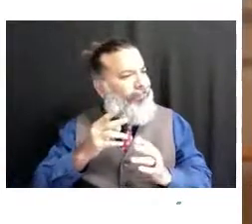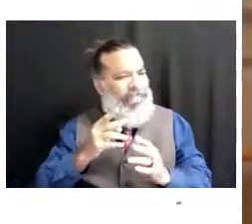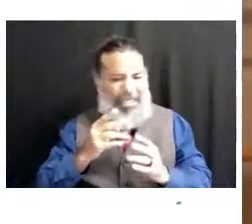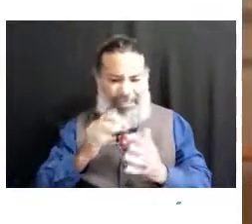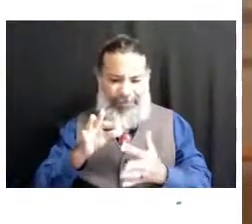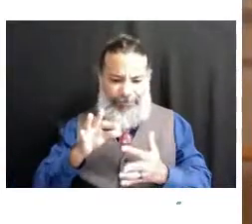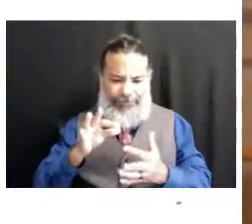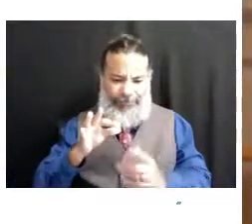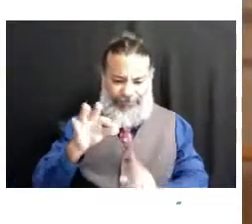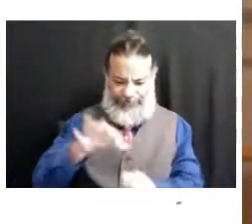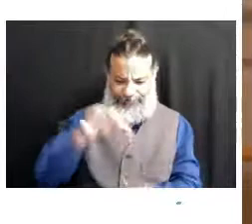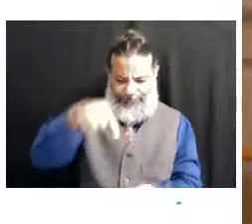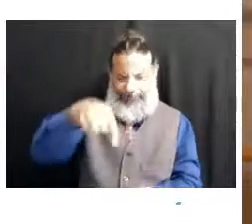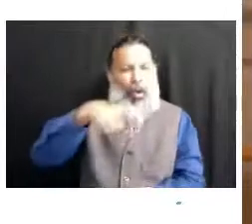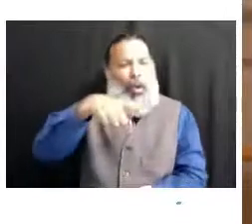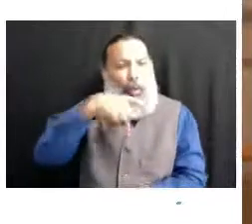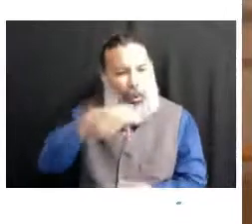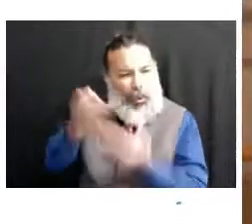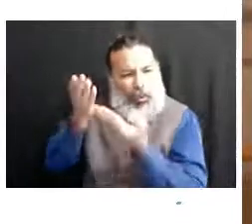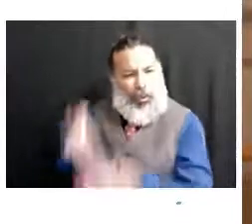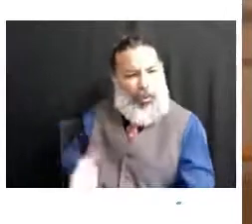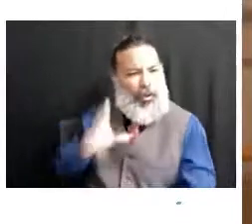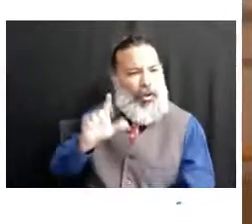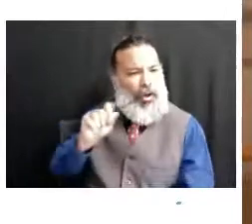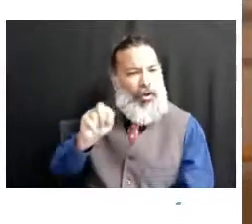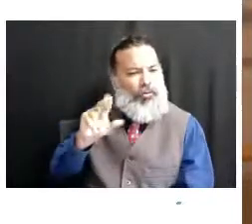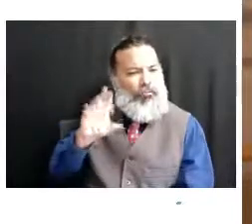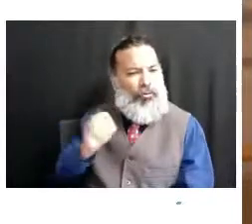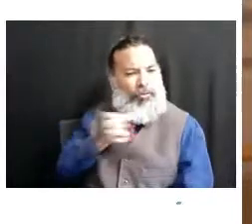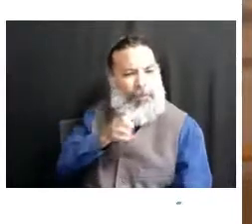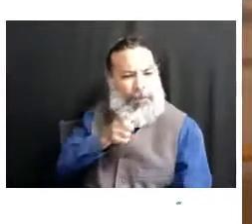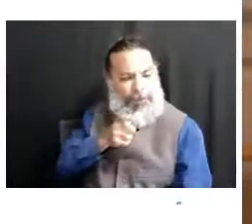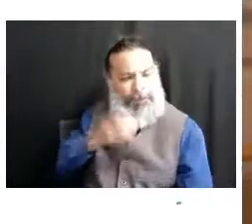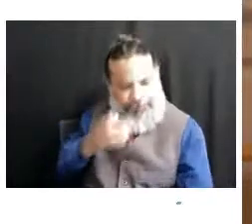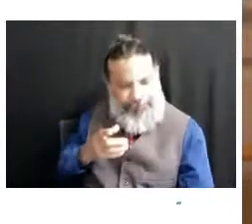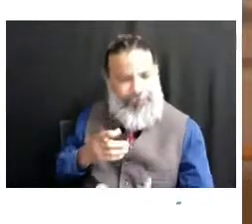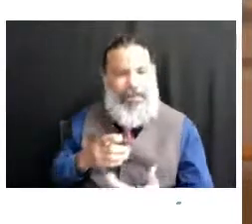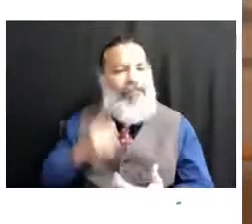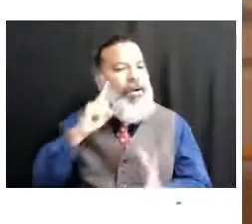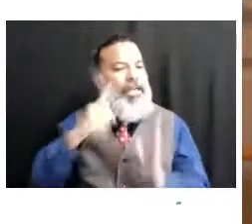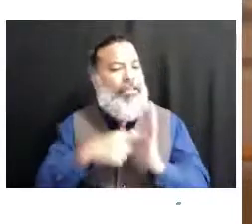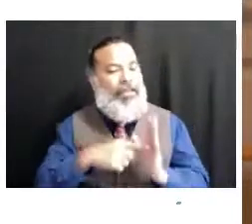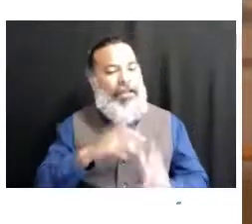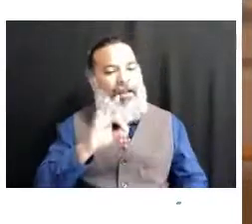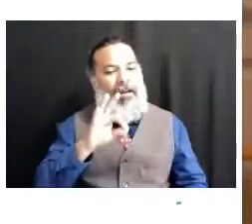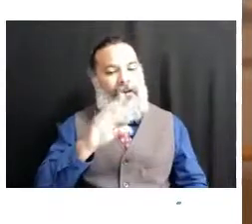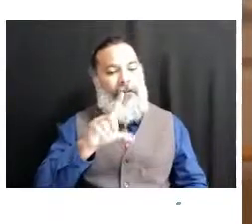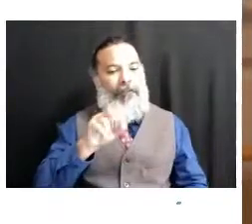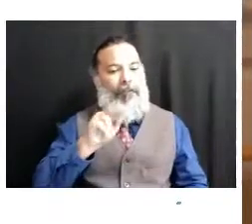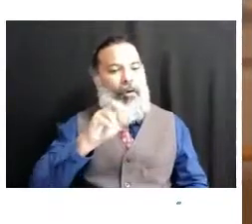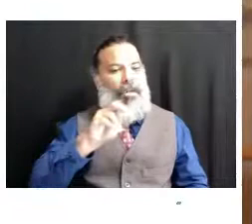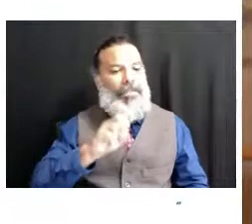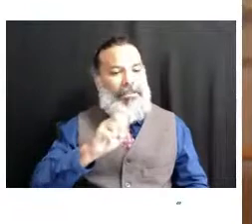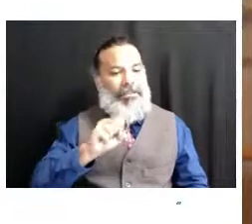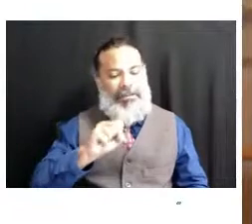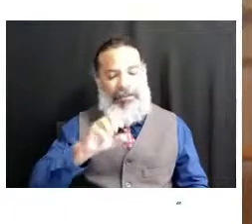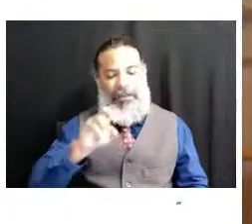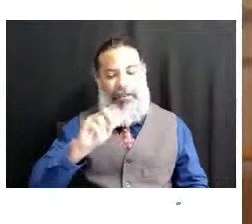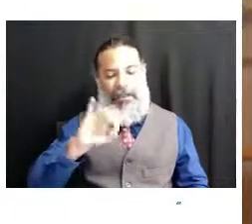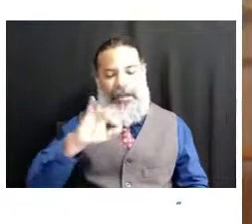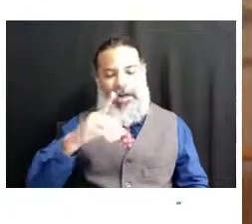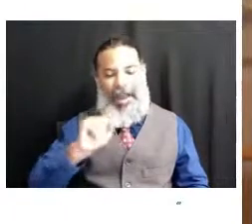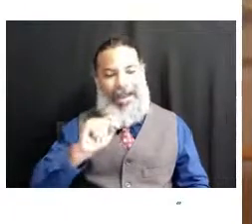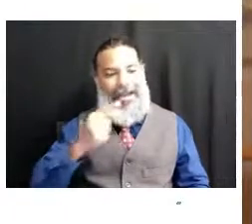essence of who the person was. To give you an example, Florence Nightingale used to take apart